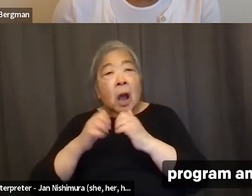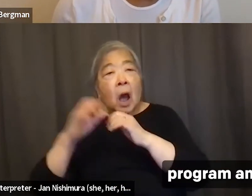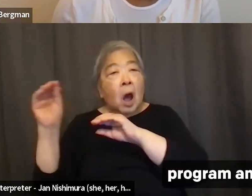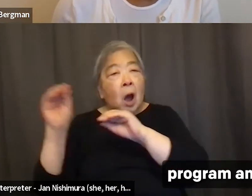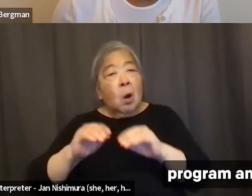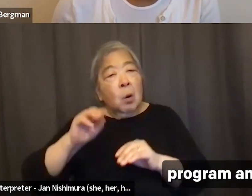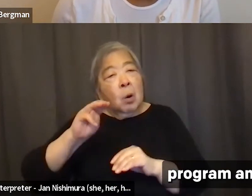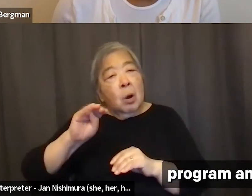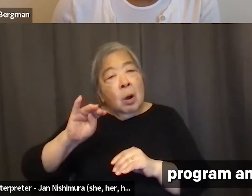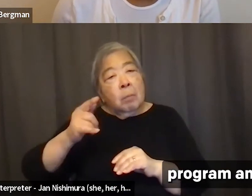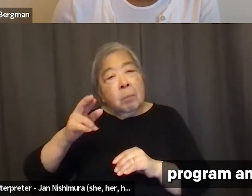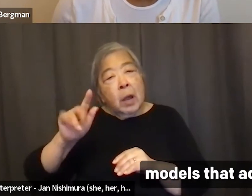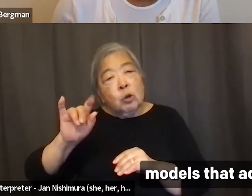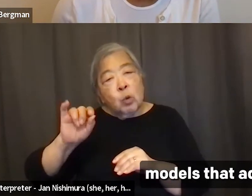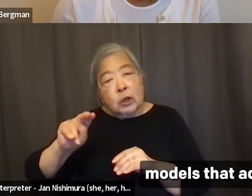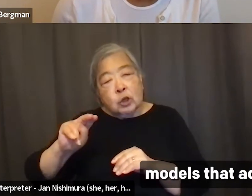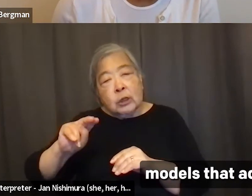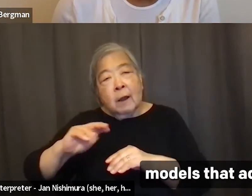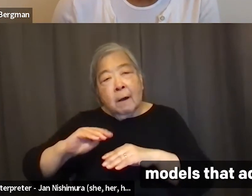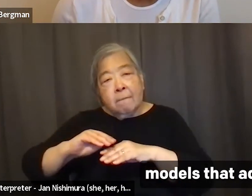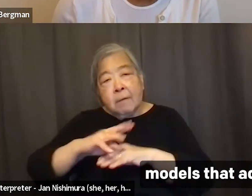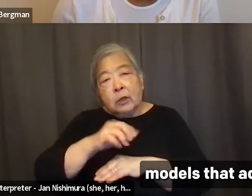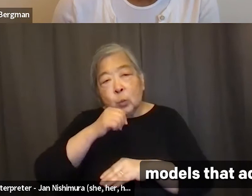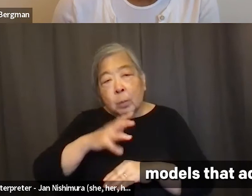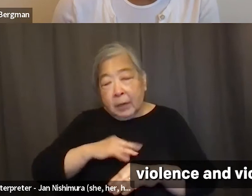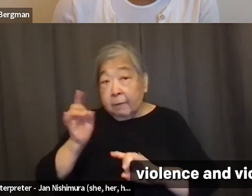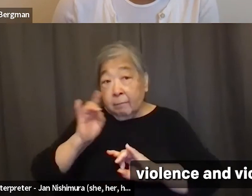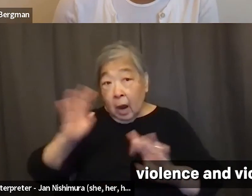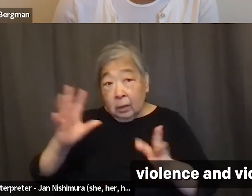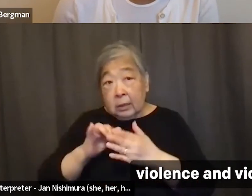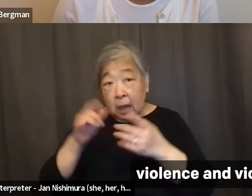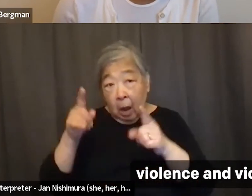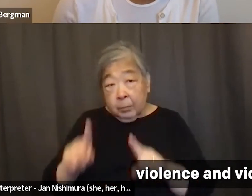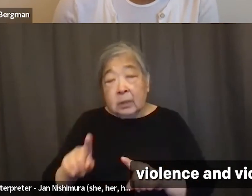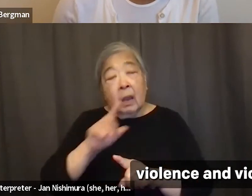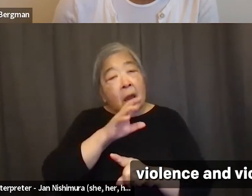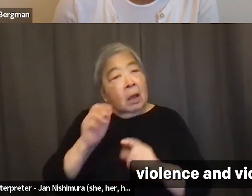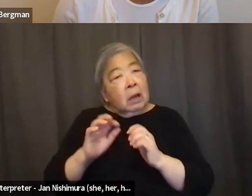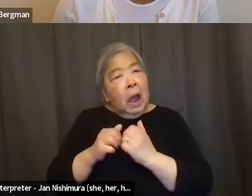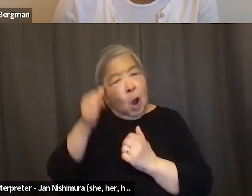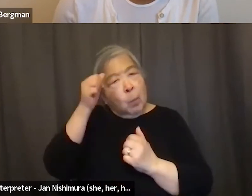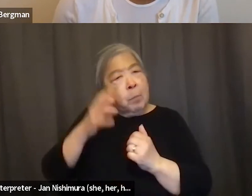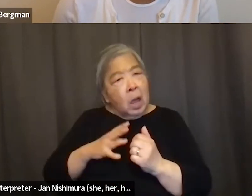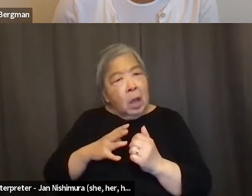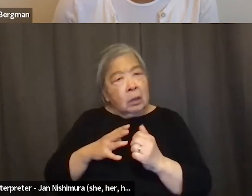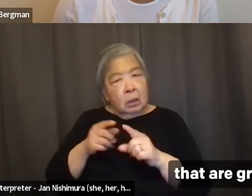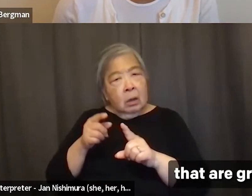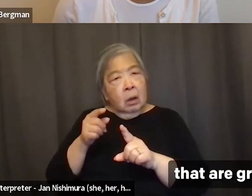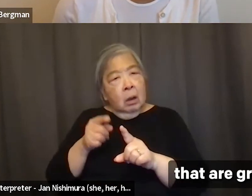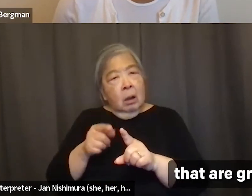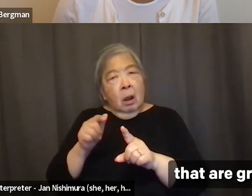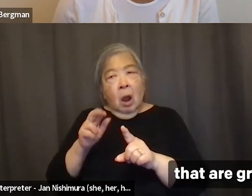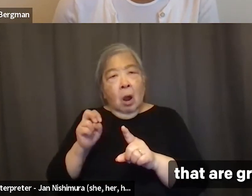program and service delivery models that address gender-based violence and violence against women that are grounded